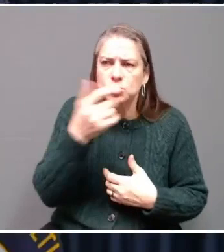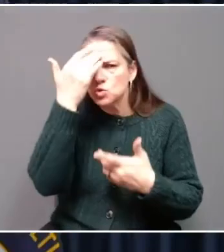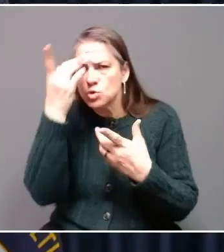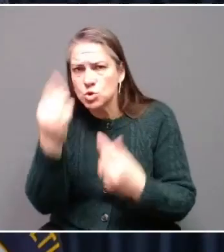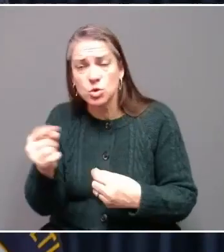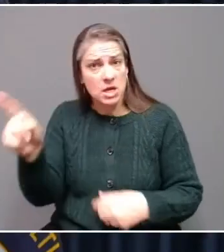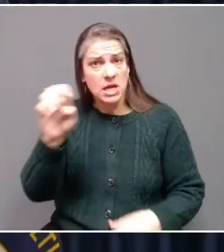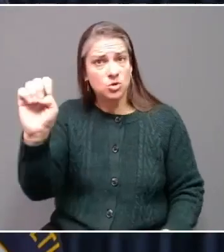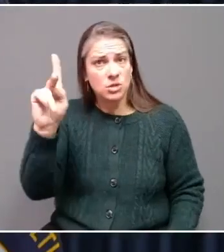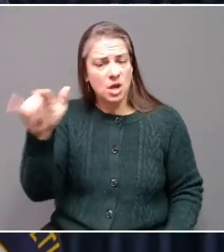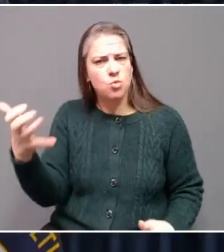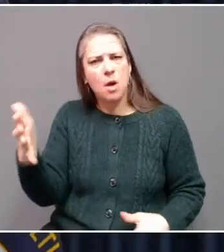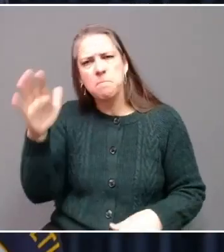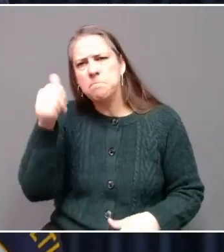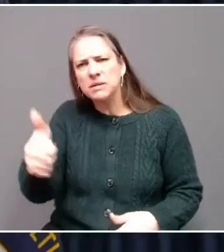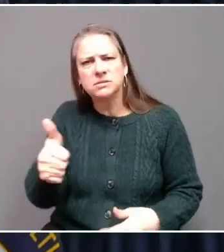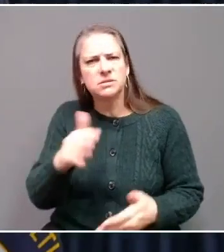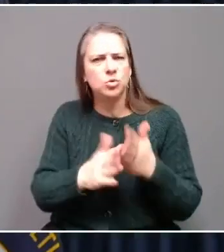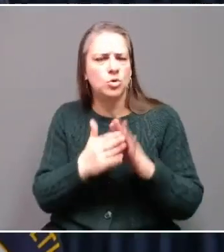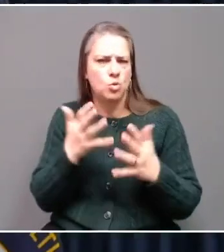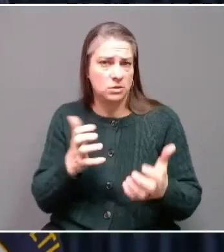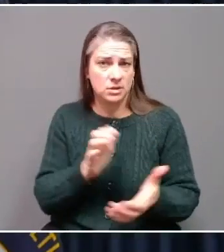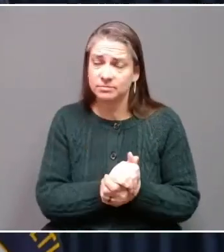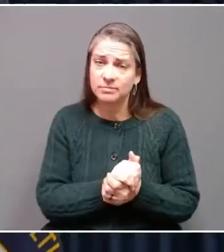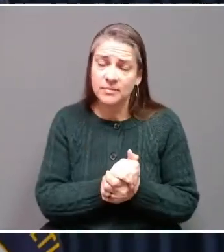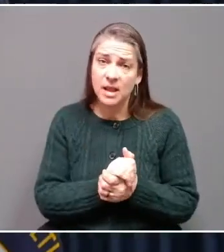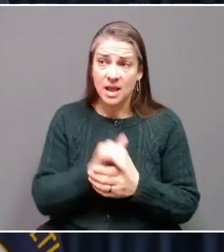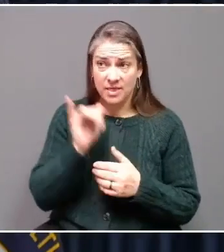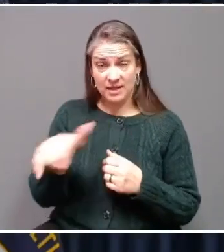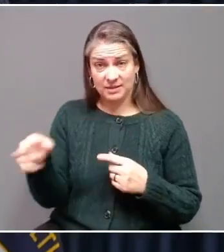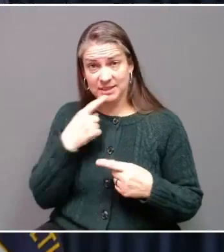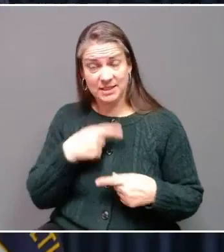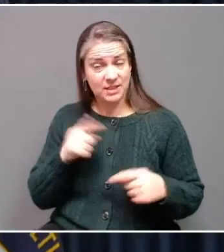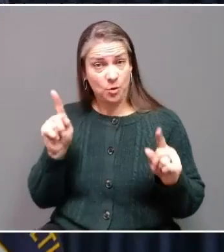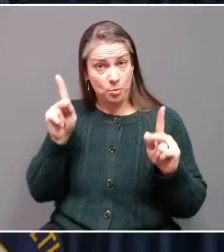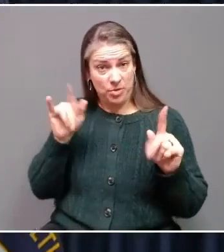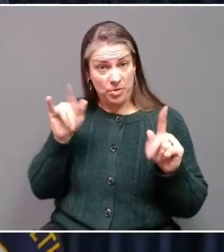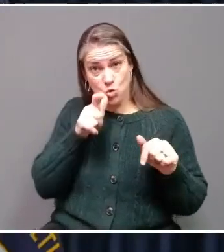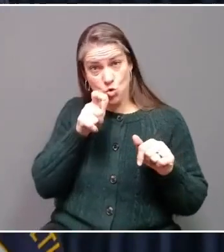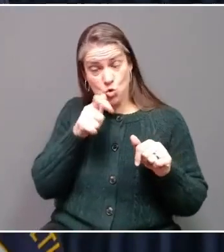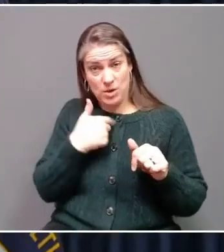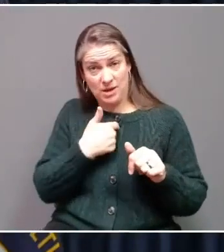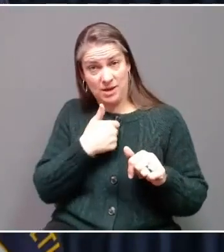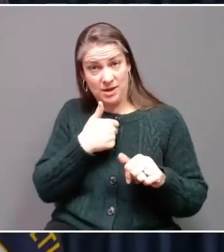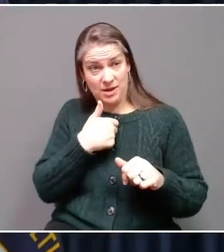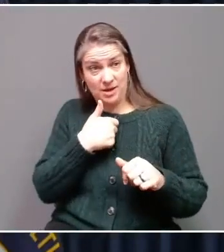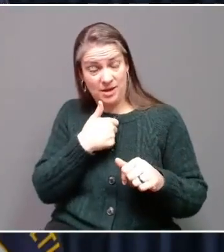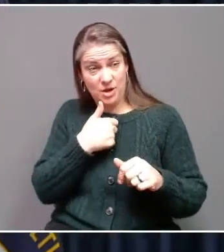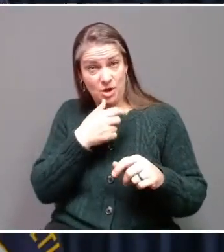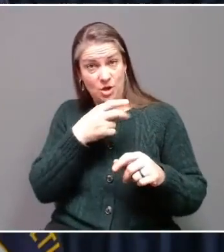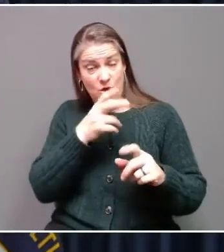best communities. The successful bidder will provide program management services for these community development projects, from master